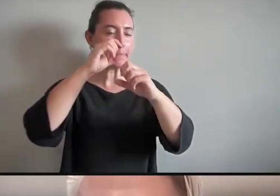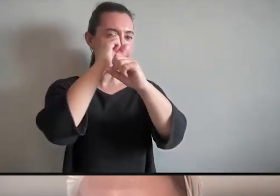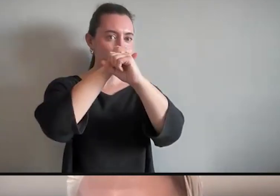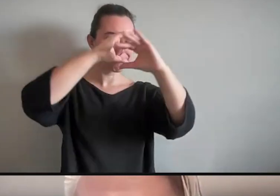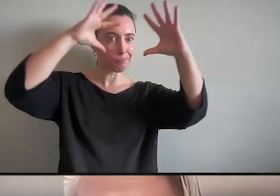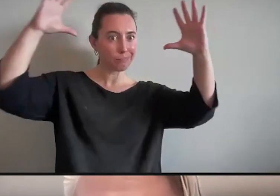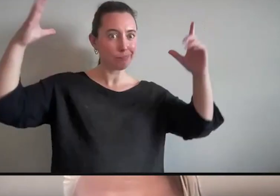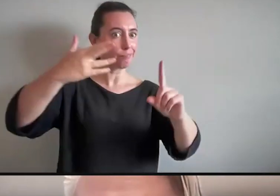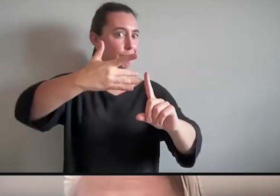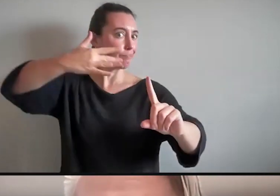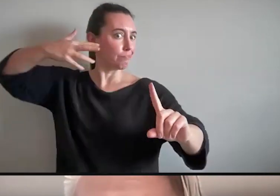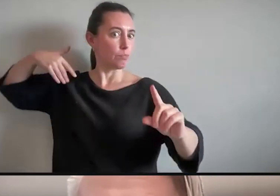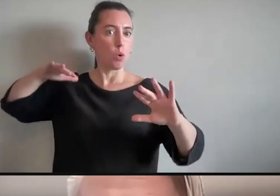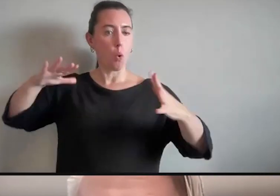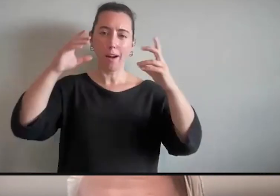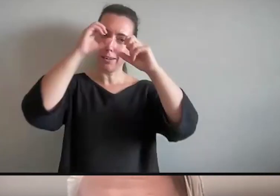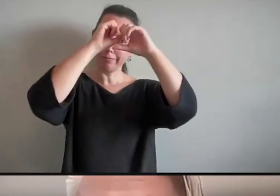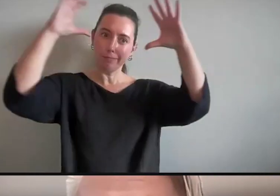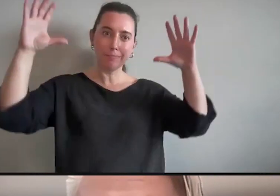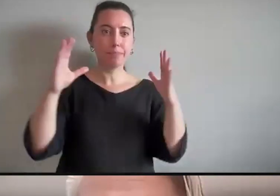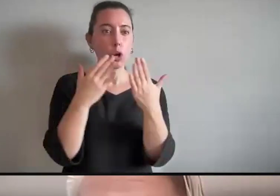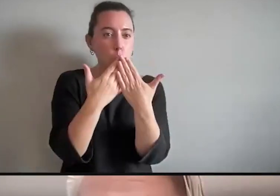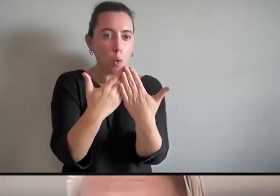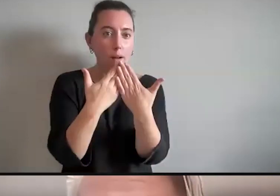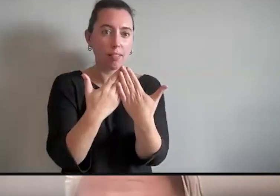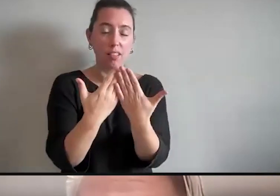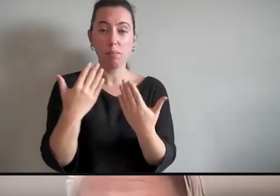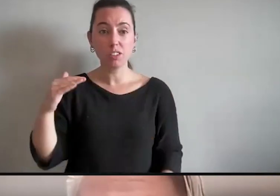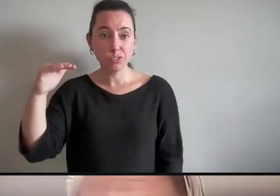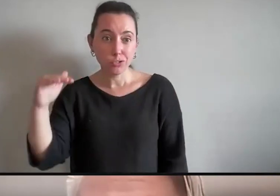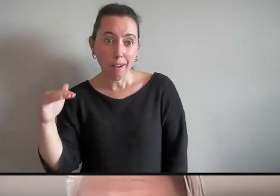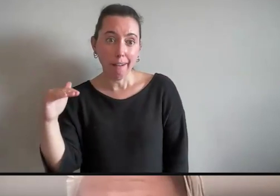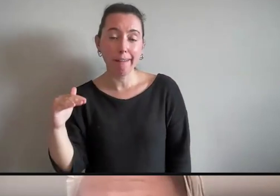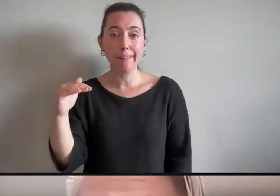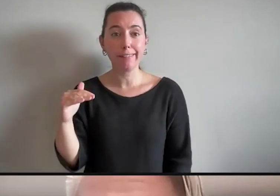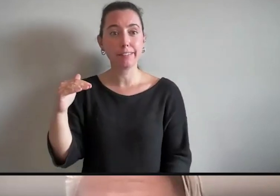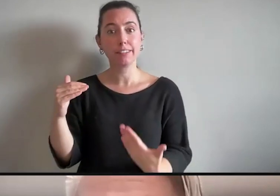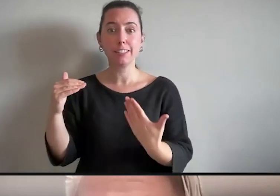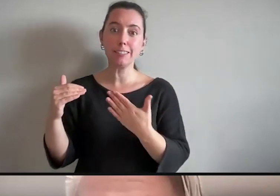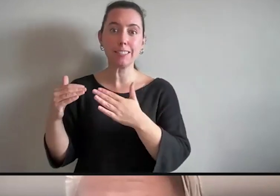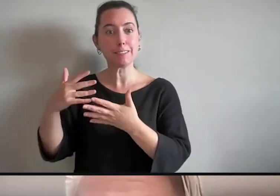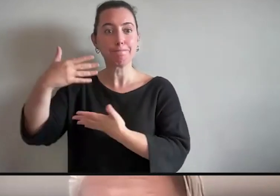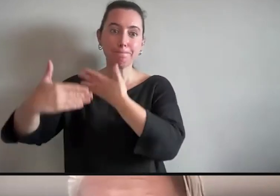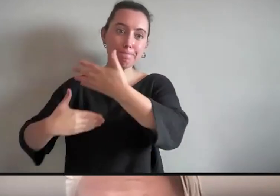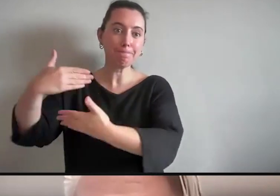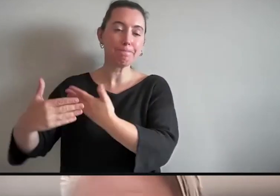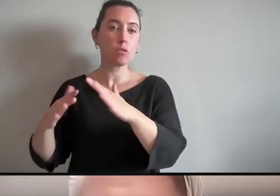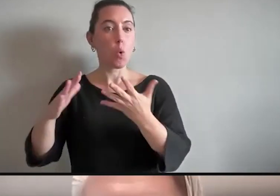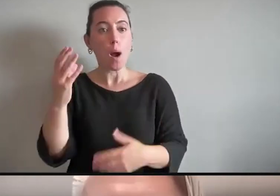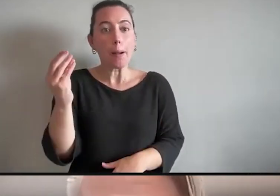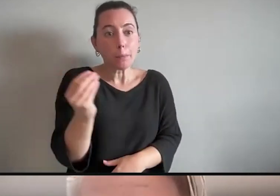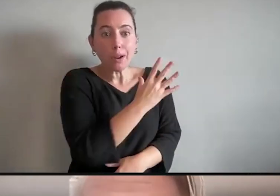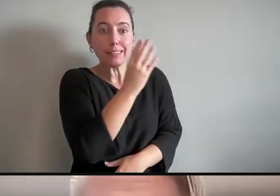schools. Every PowerPoint that your child makes or that a school makes, and every presentation and